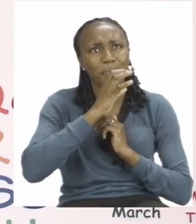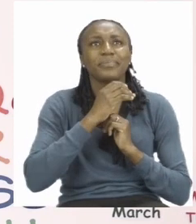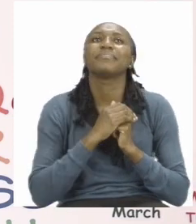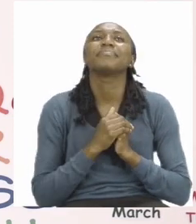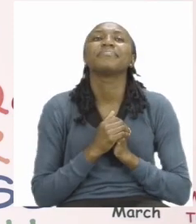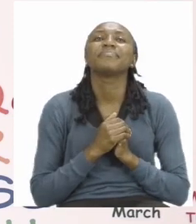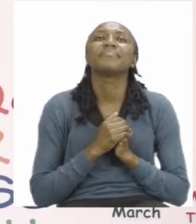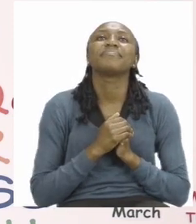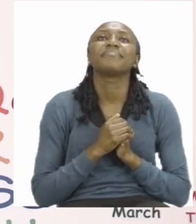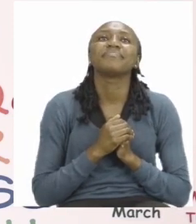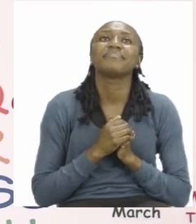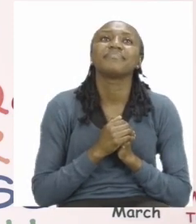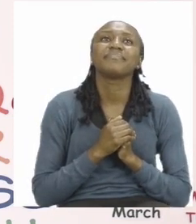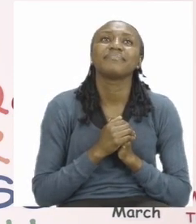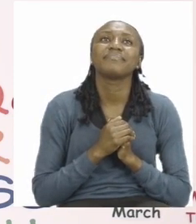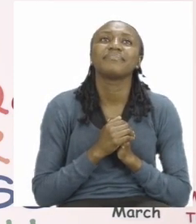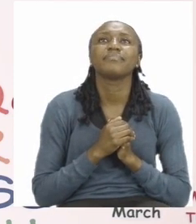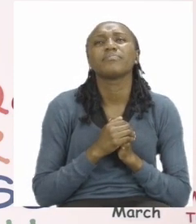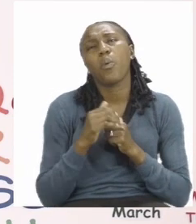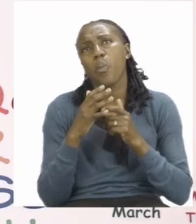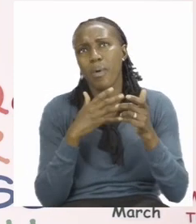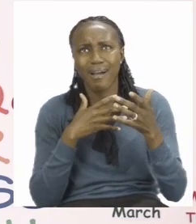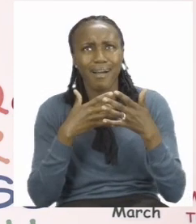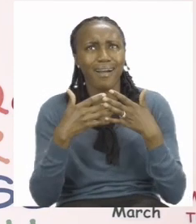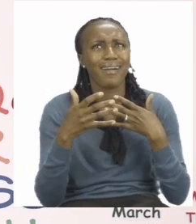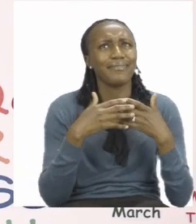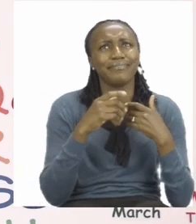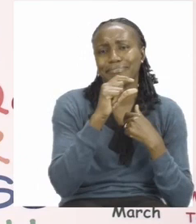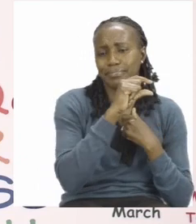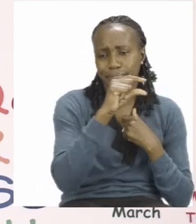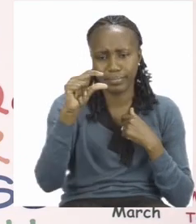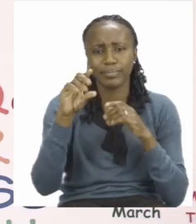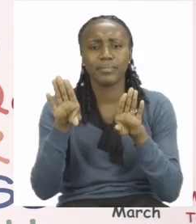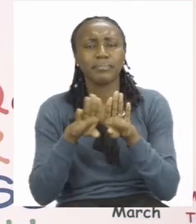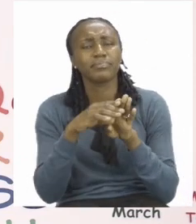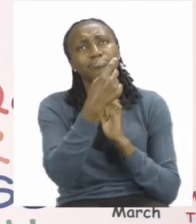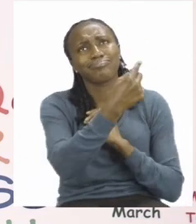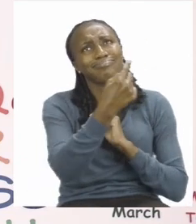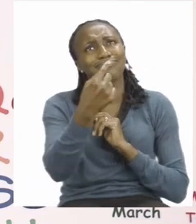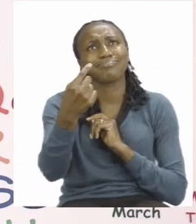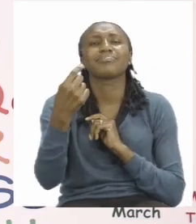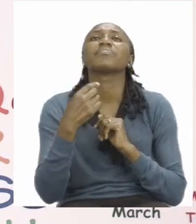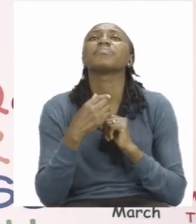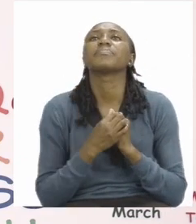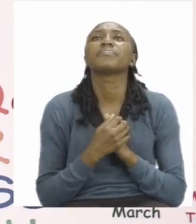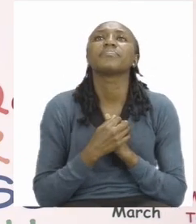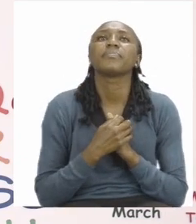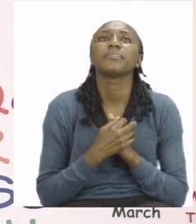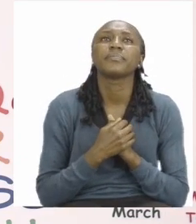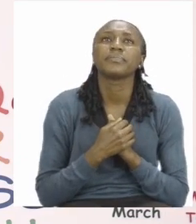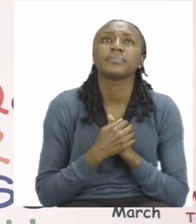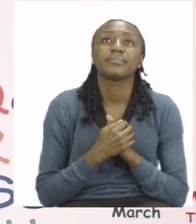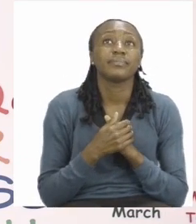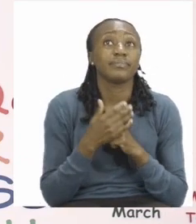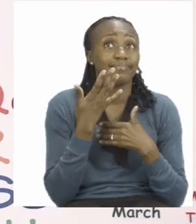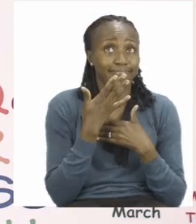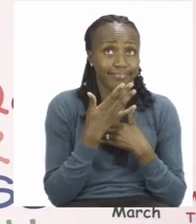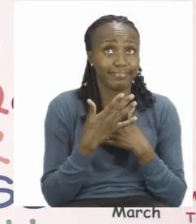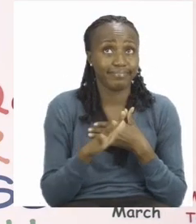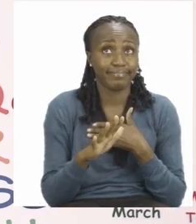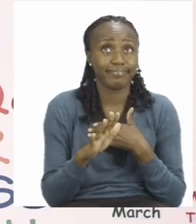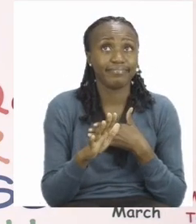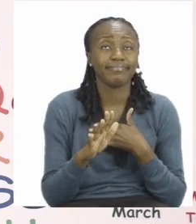my sentence. You can make your own sentences as well. Then, when you're done labeling the pictures and making